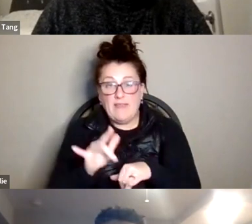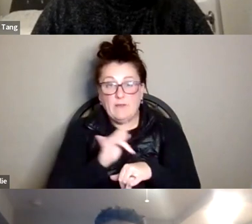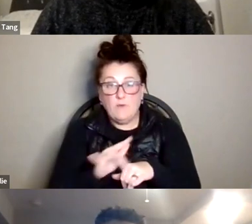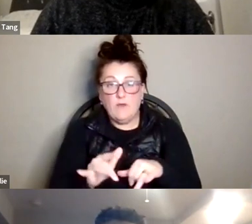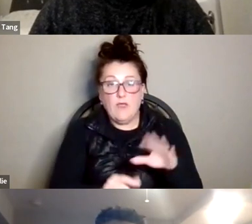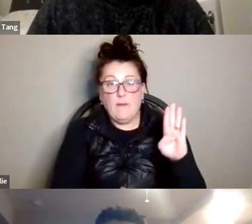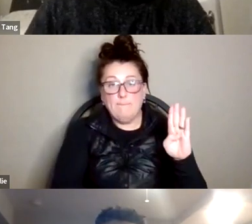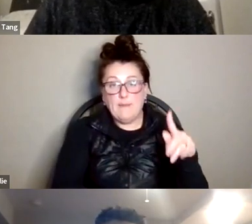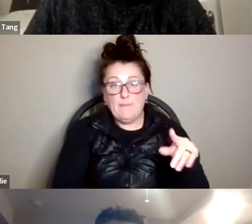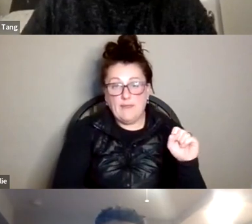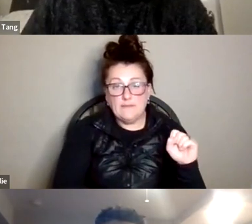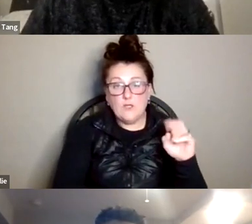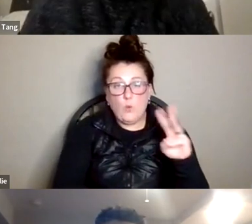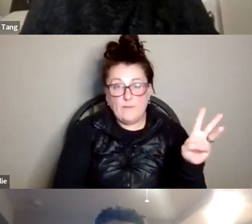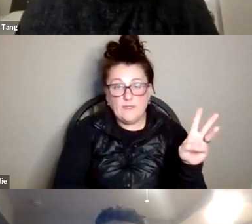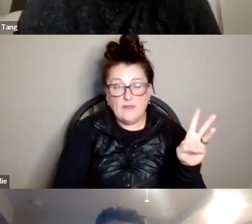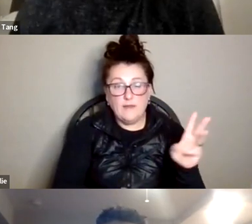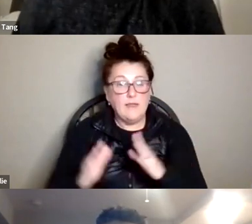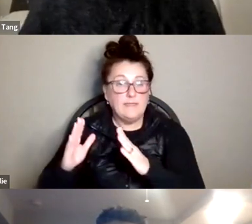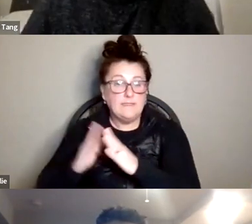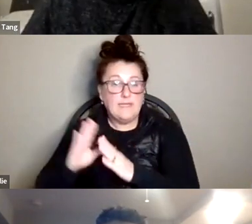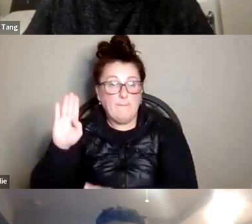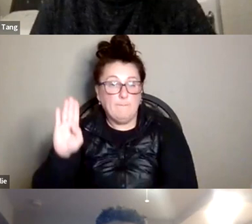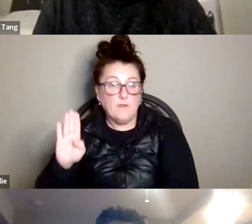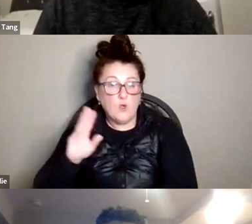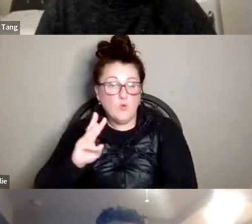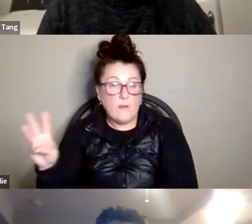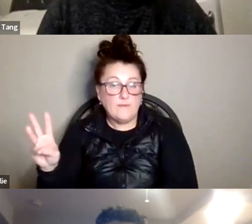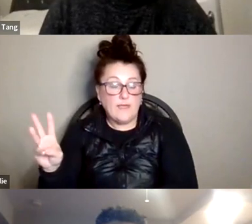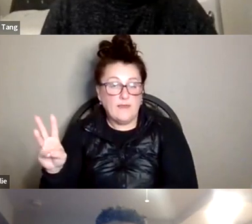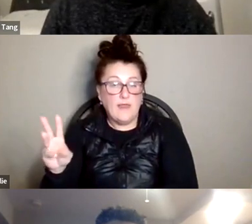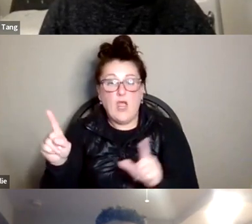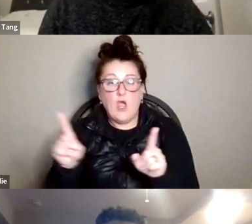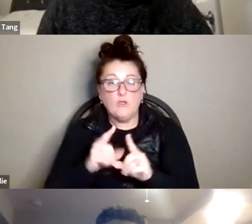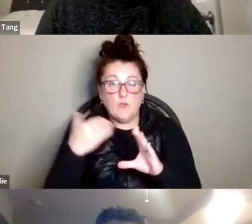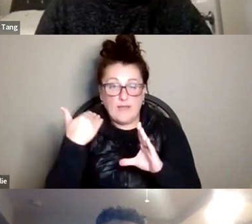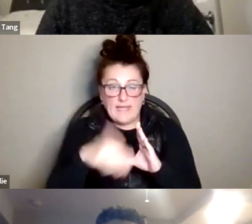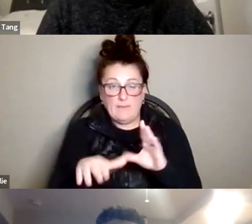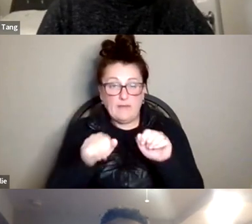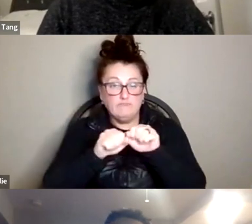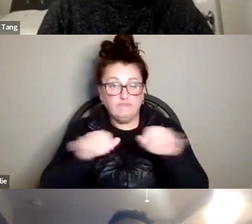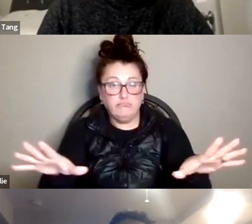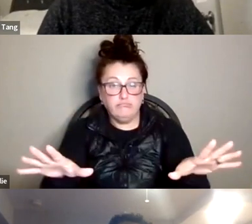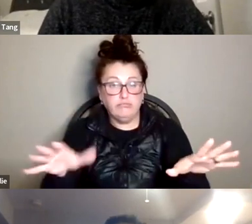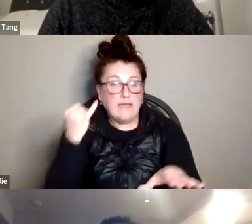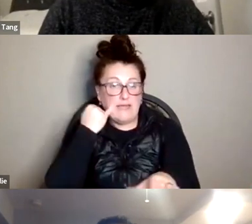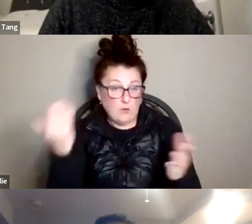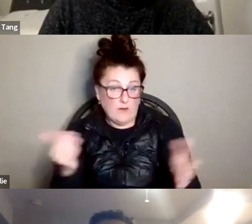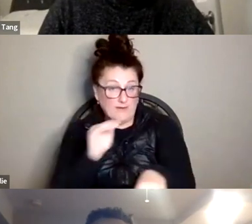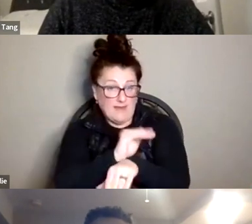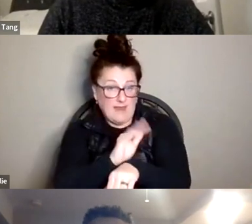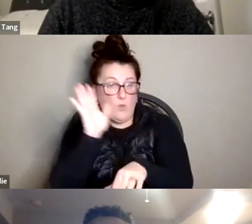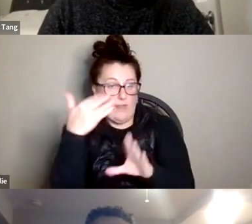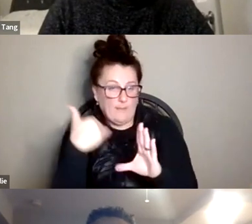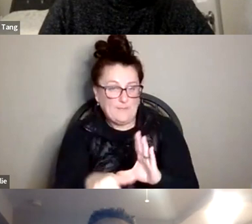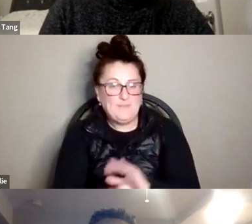the BPS website and the City of Boston website, an email to all of you who participated in these sessions.